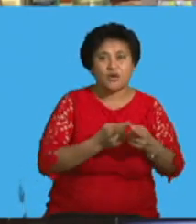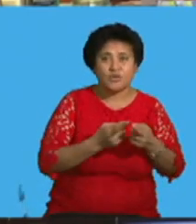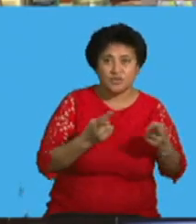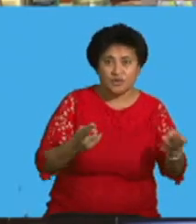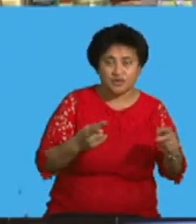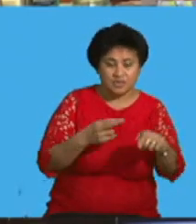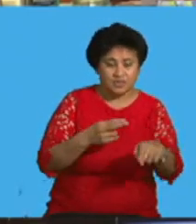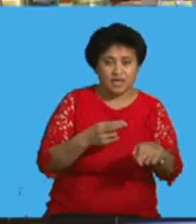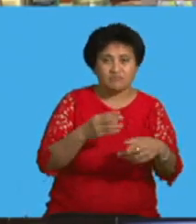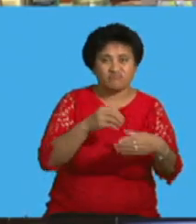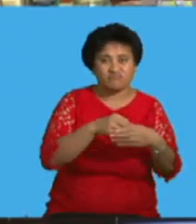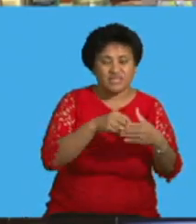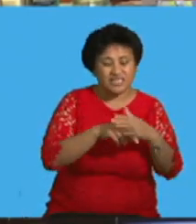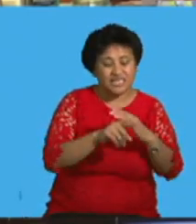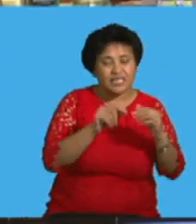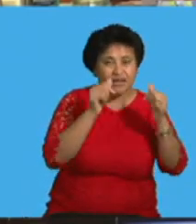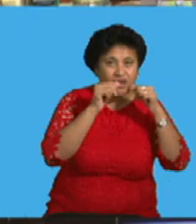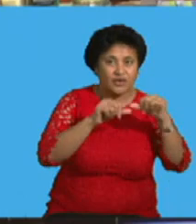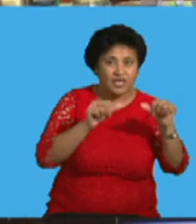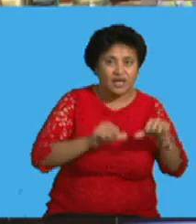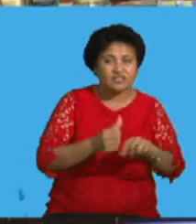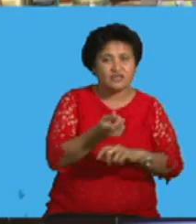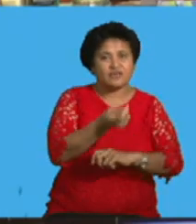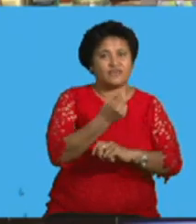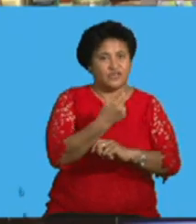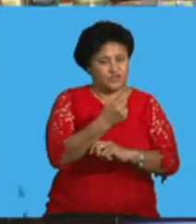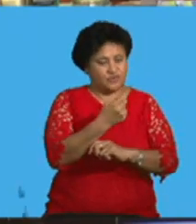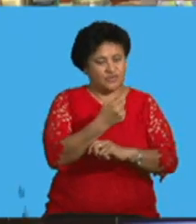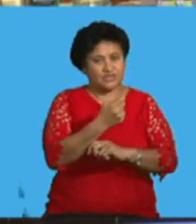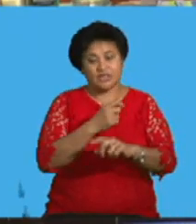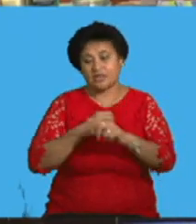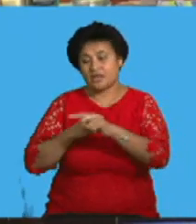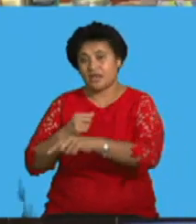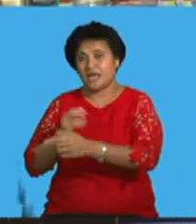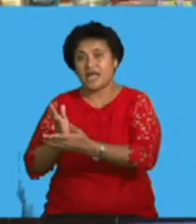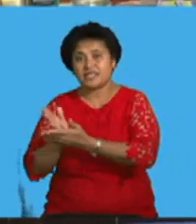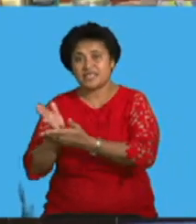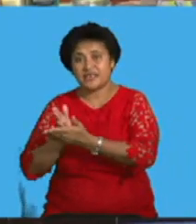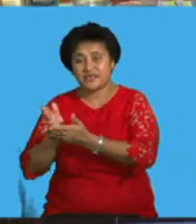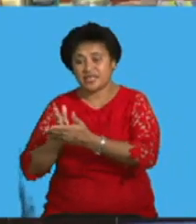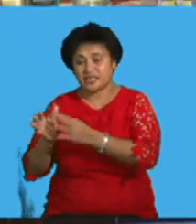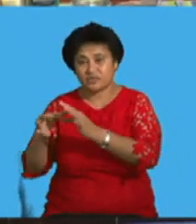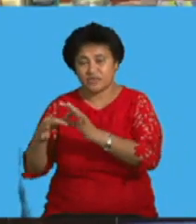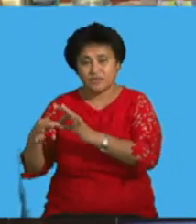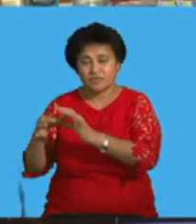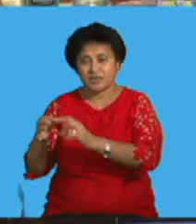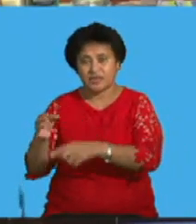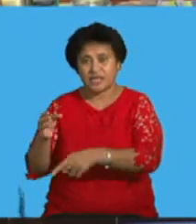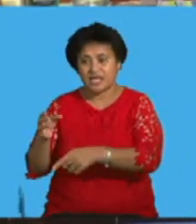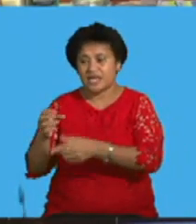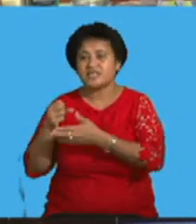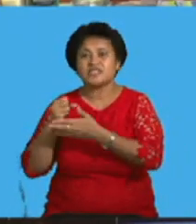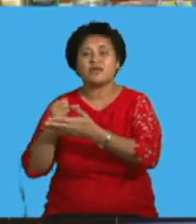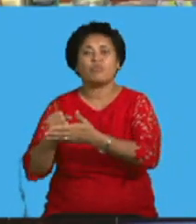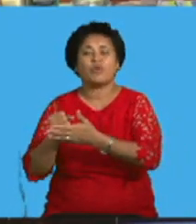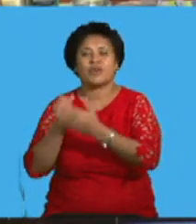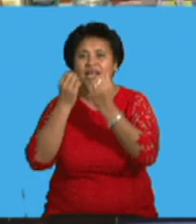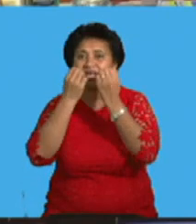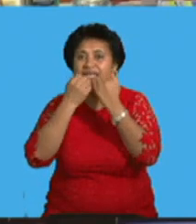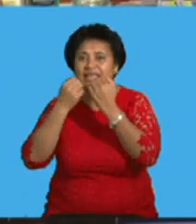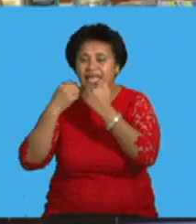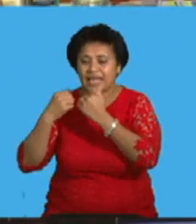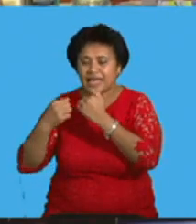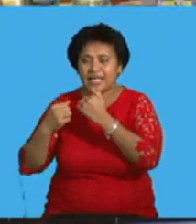predominantly in the agriculture and fisheries sector, while service-based cooperatives mainly support our cane farmers in the northern